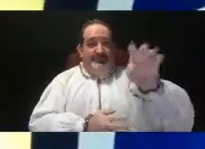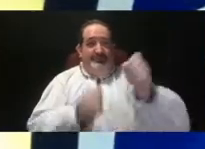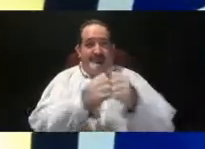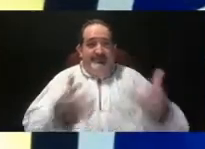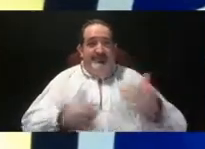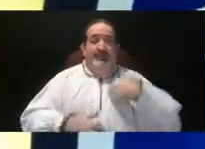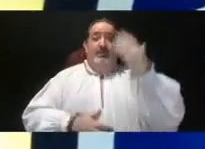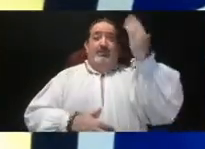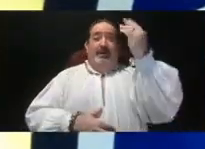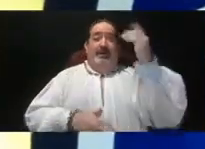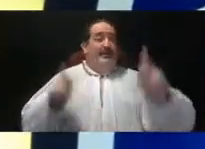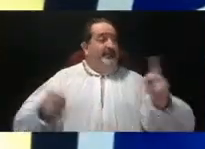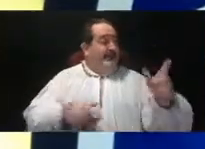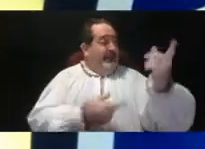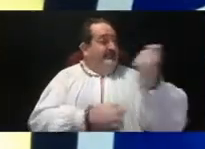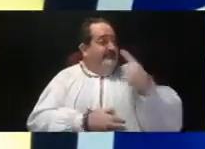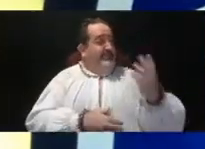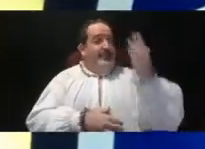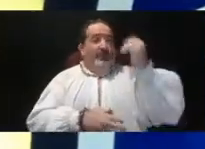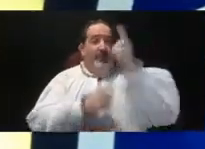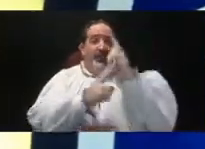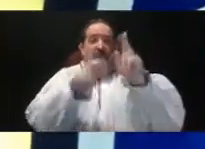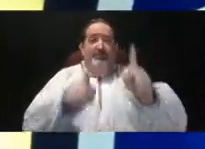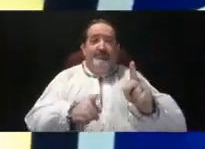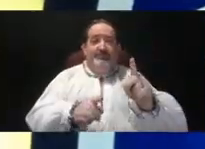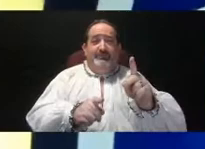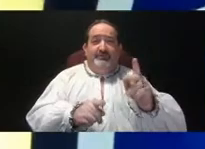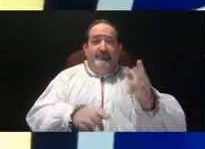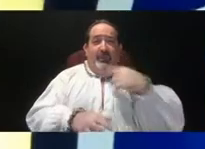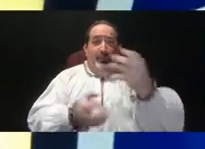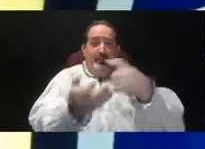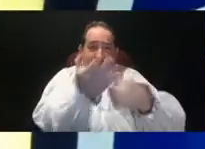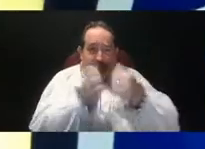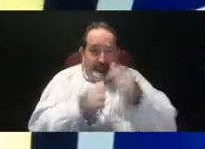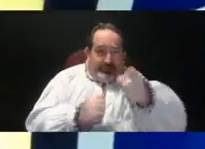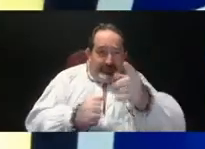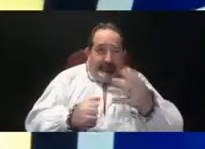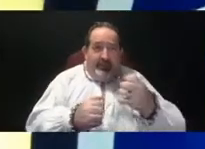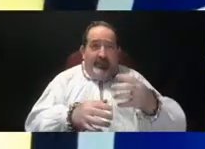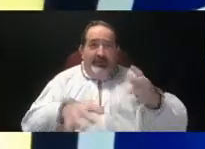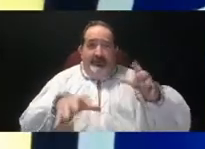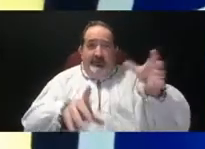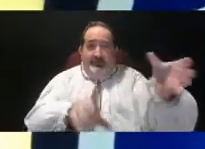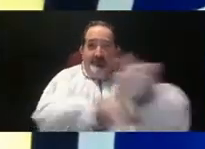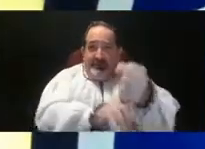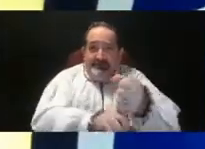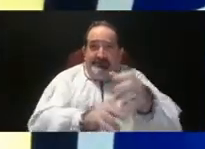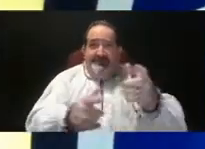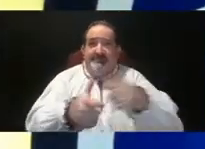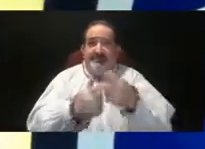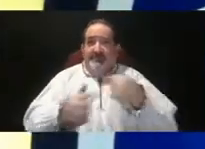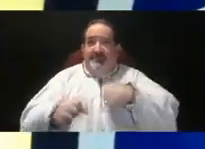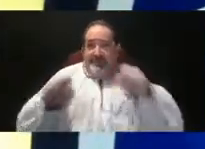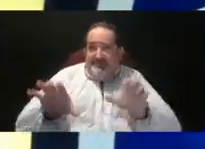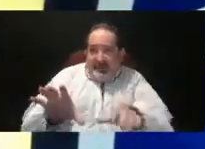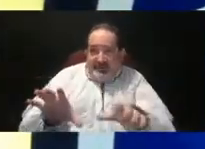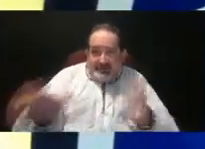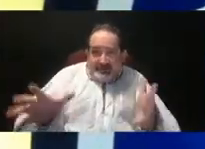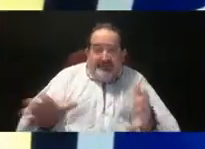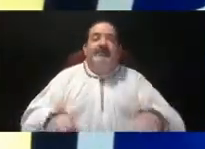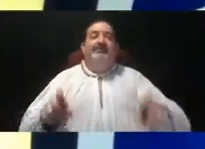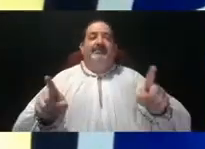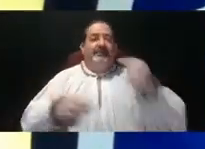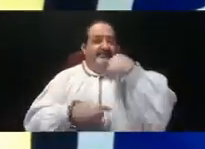does my populace ask? Would I honor somebody that I look to speak with and have arrested so that we may chat? I will tell